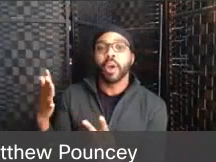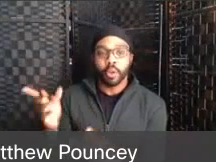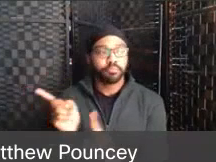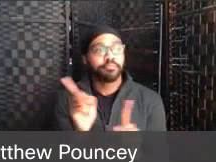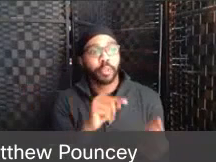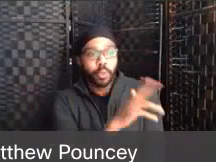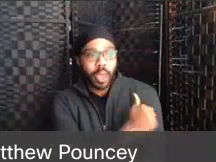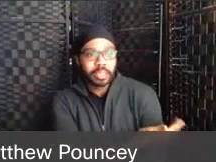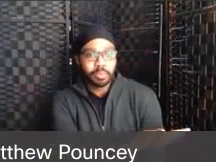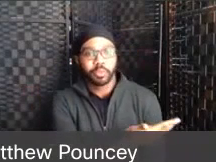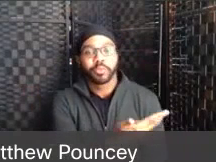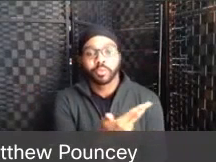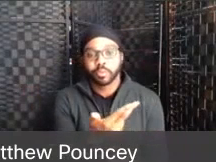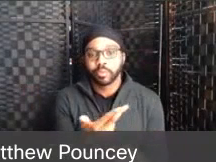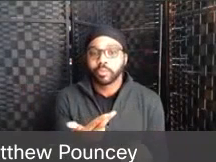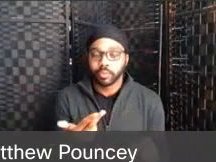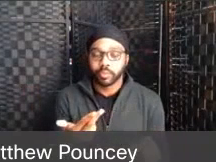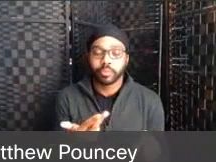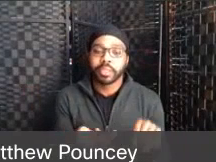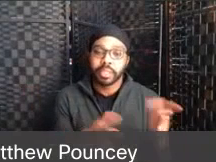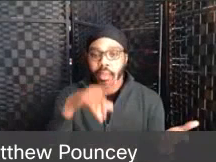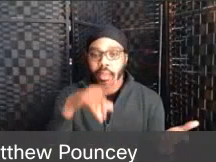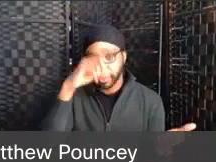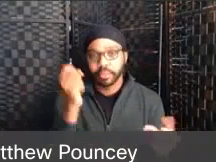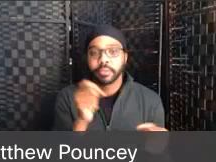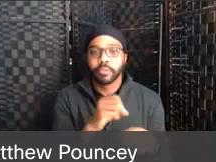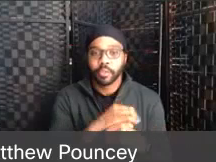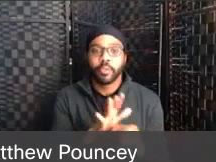and died from COVID-related complications.